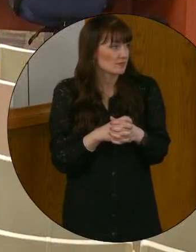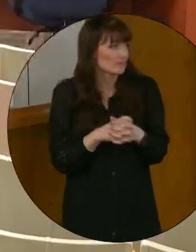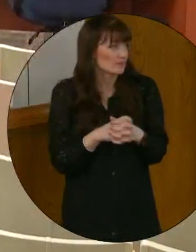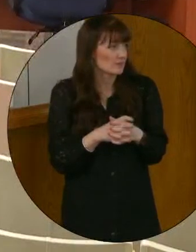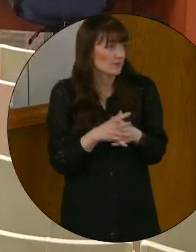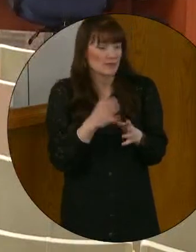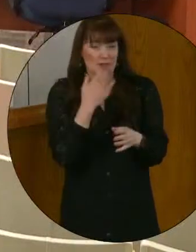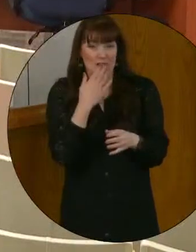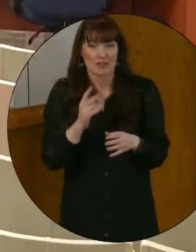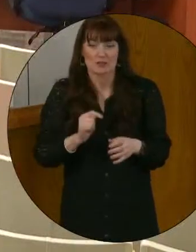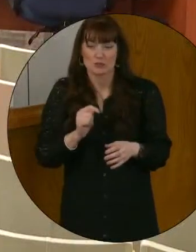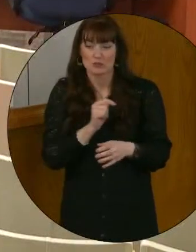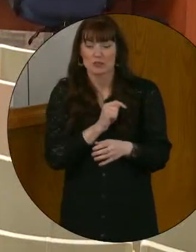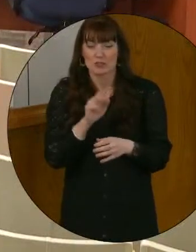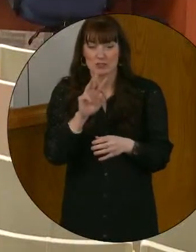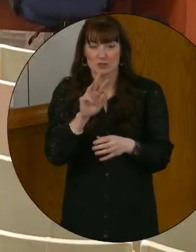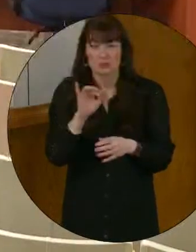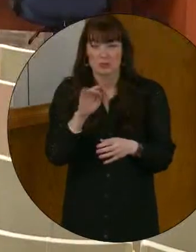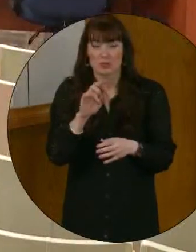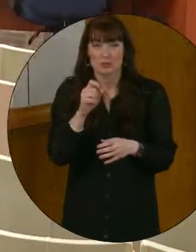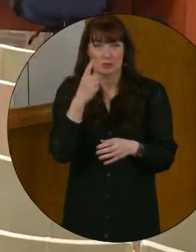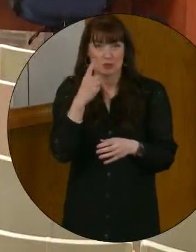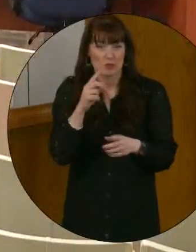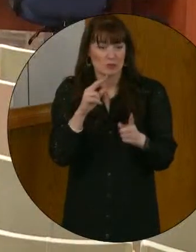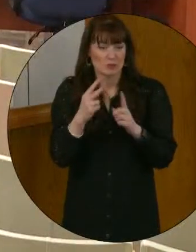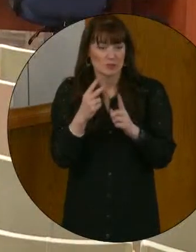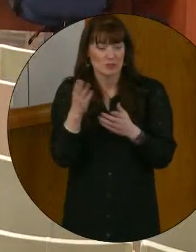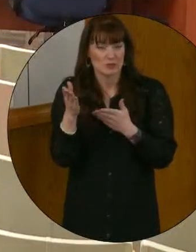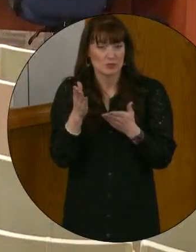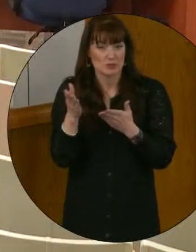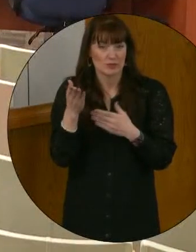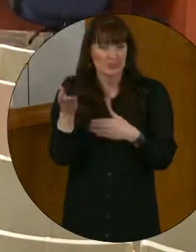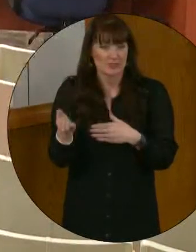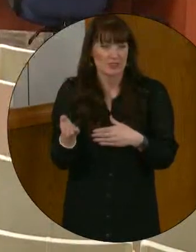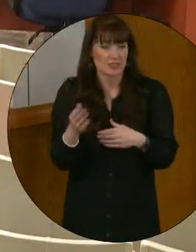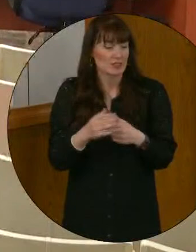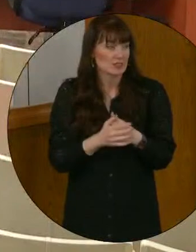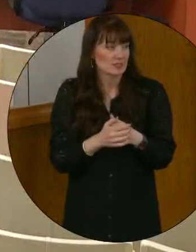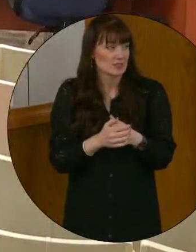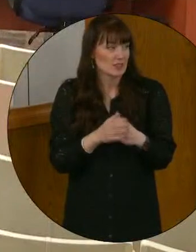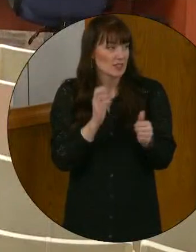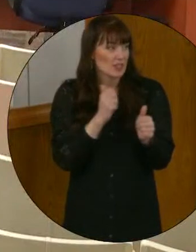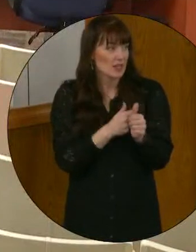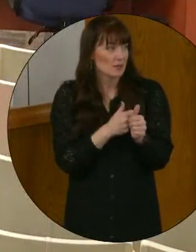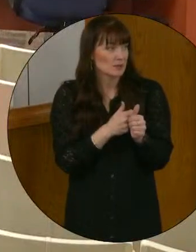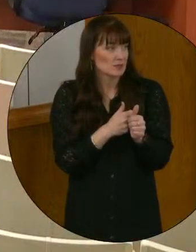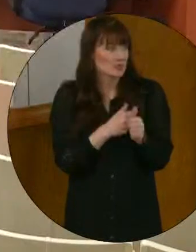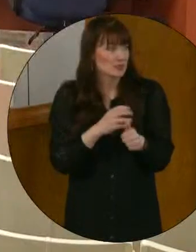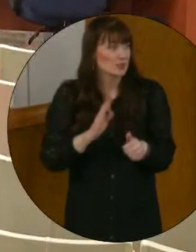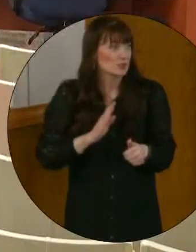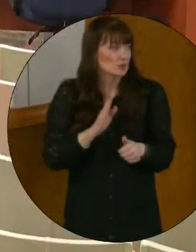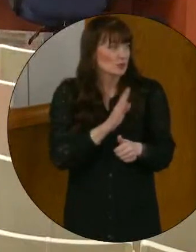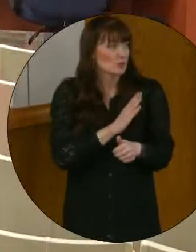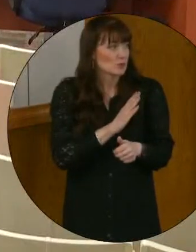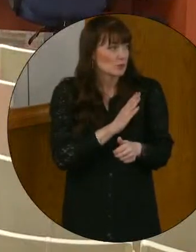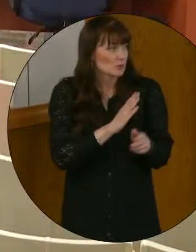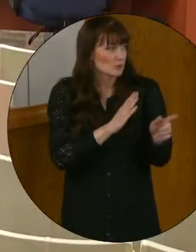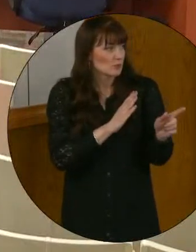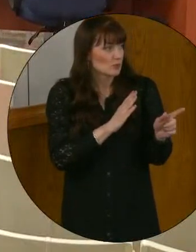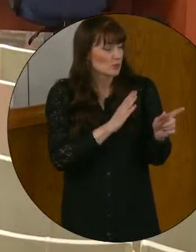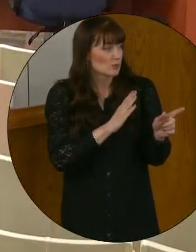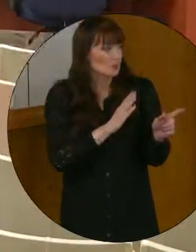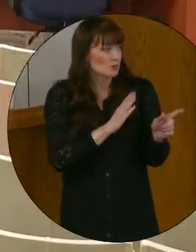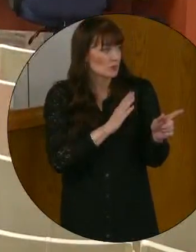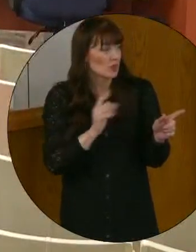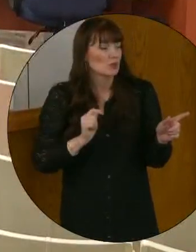Thank you, Trustee Williams, for that insight and for your service and for that update. Trustee Brooks has a question